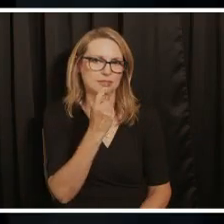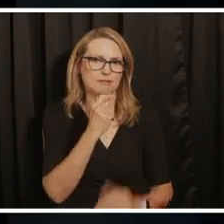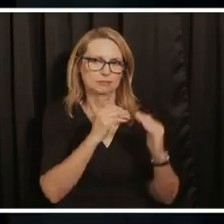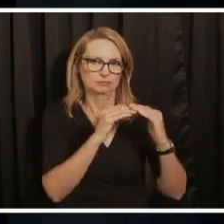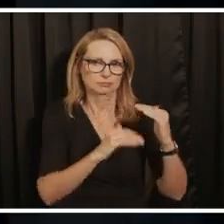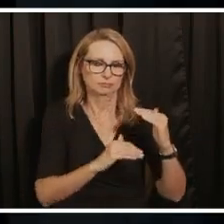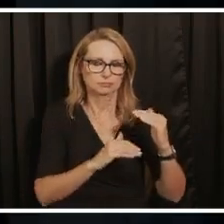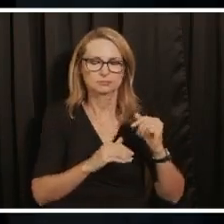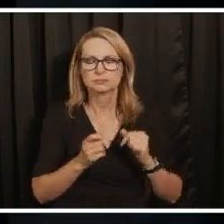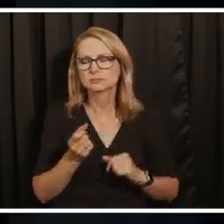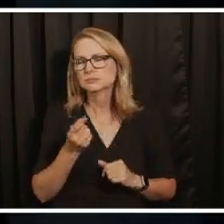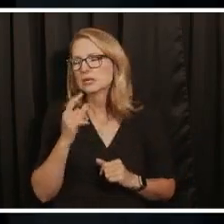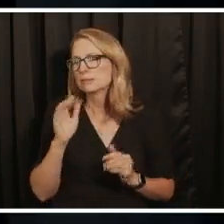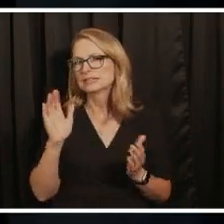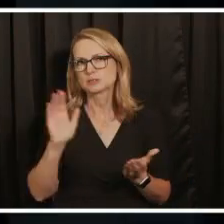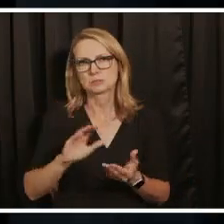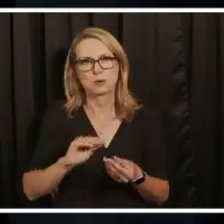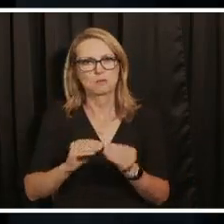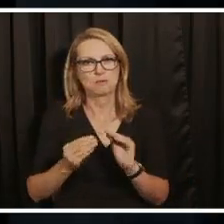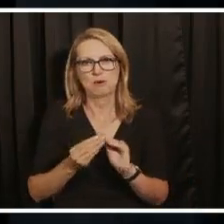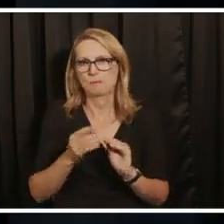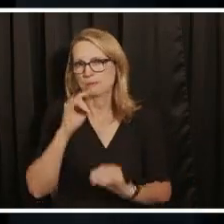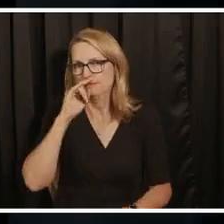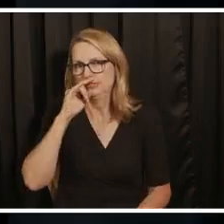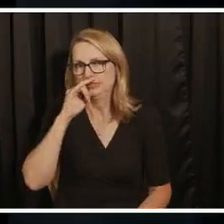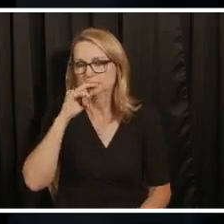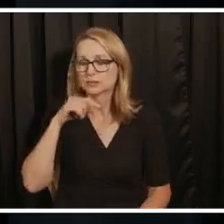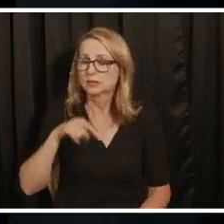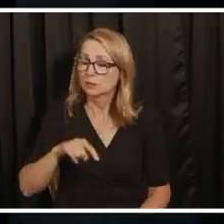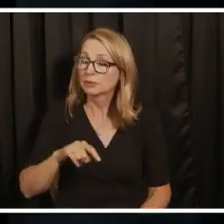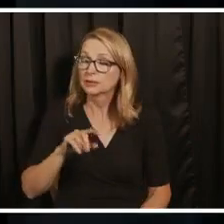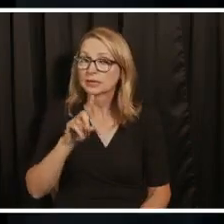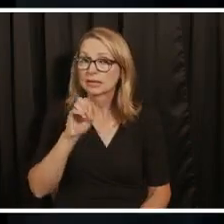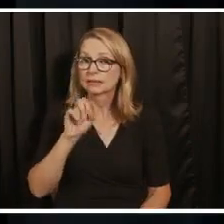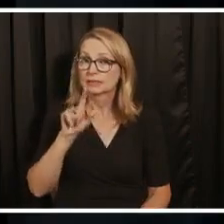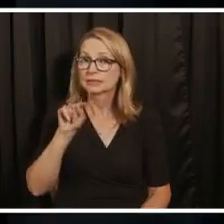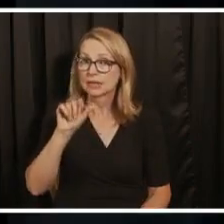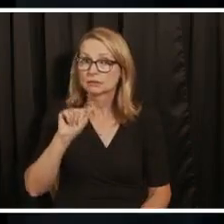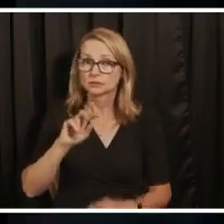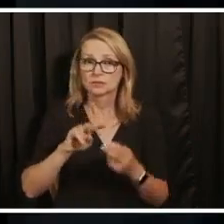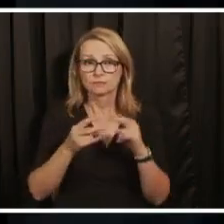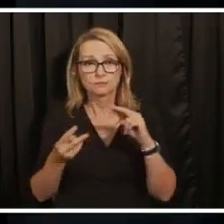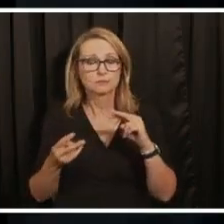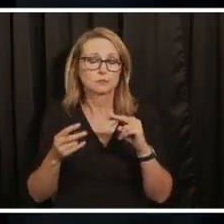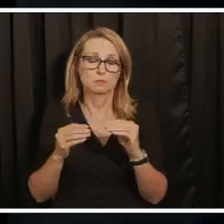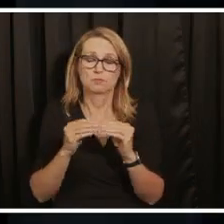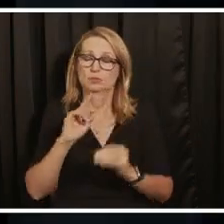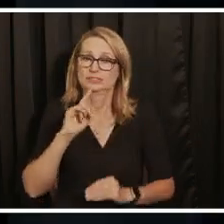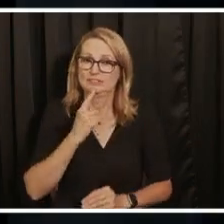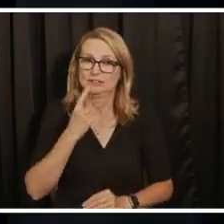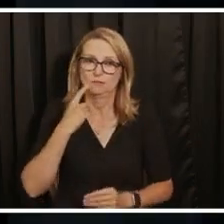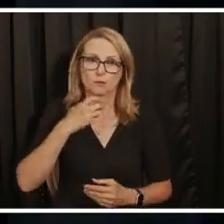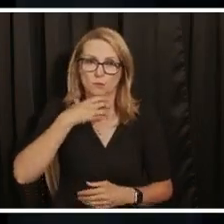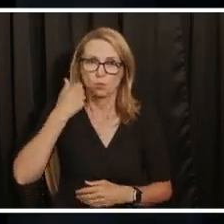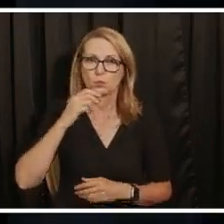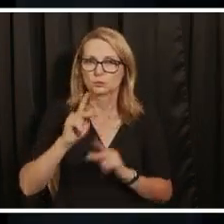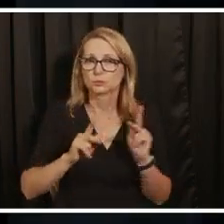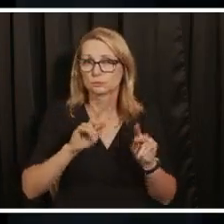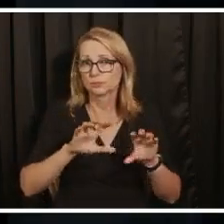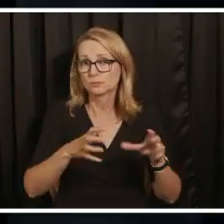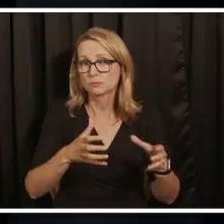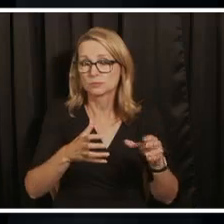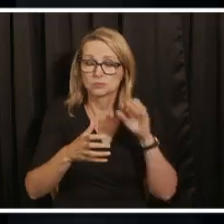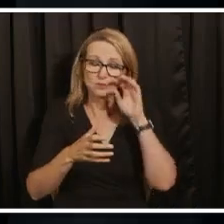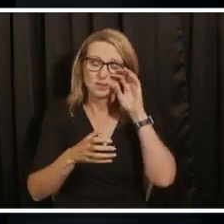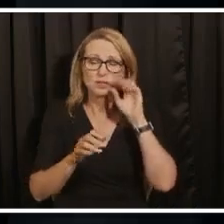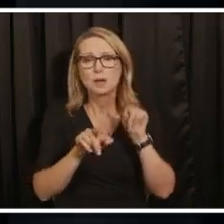hospitalization. As you know, this virus is much more severe for older people. And there's also